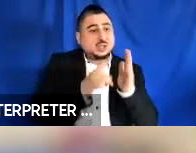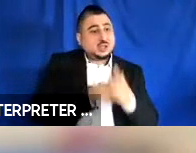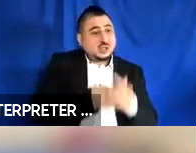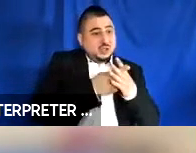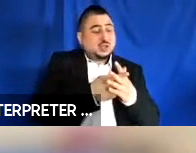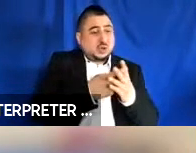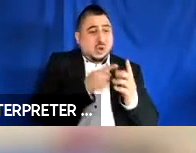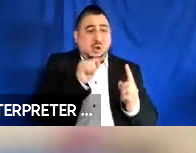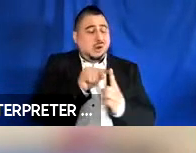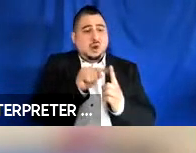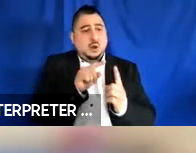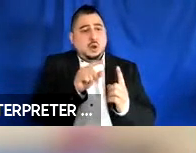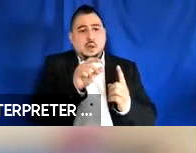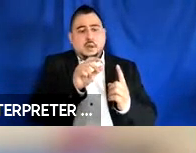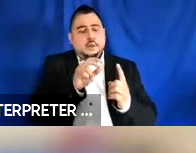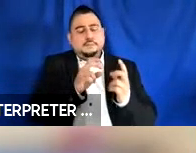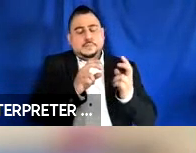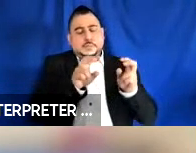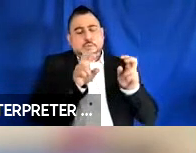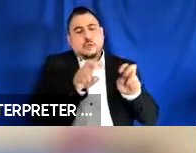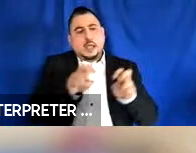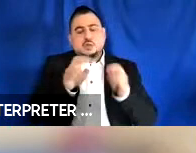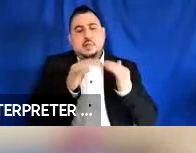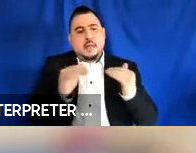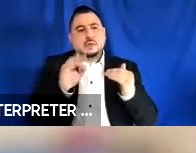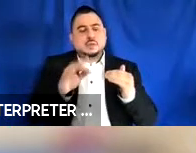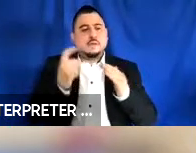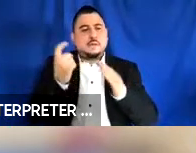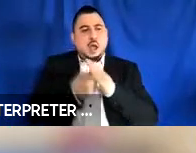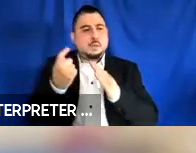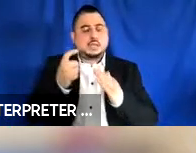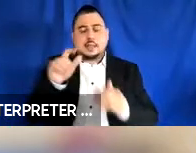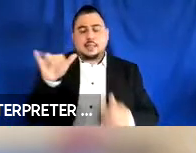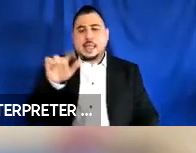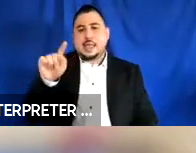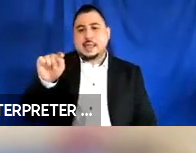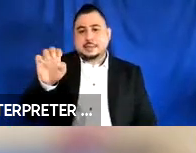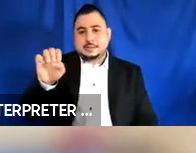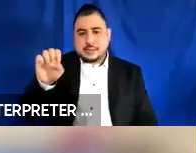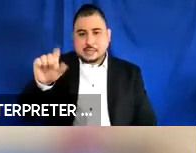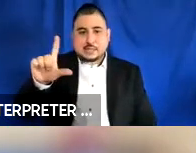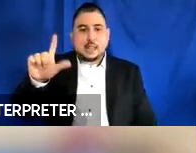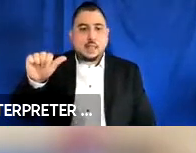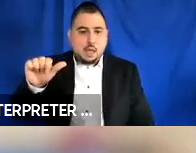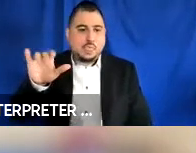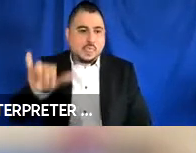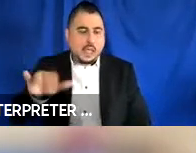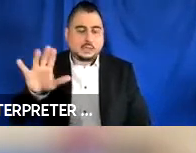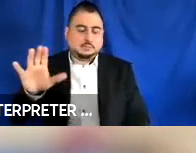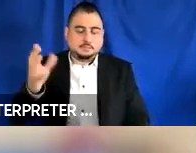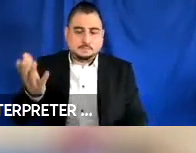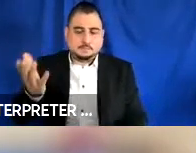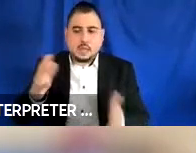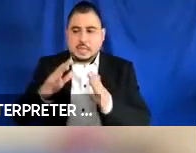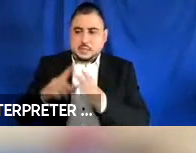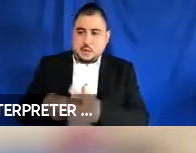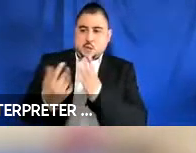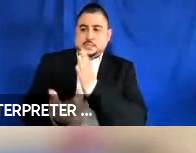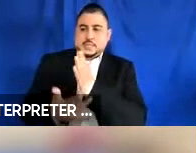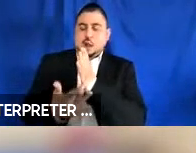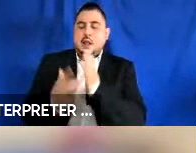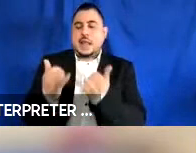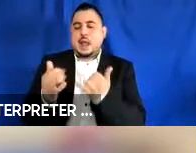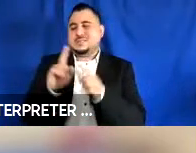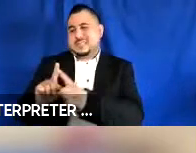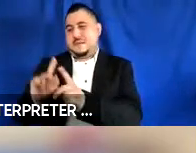is kind of transitional levels of automation like a Tesla. And the other comment is I'm hearing all the different